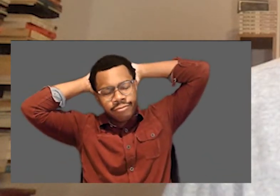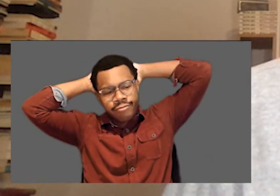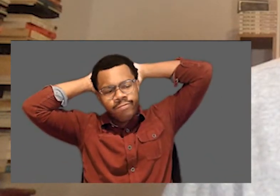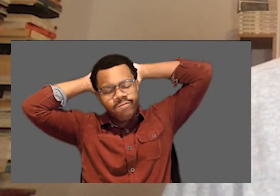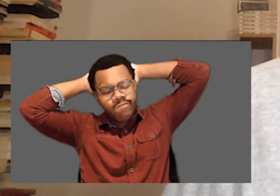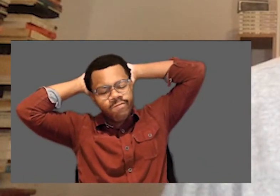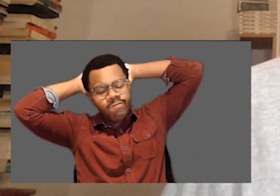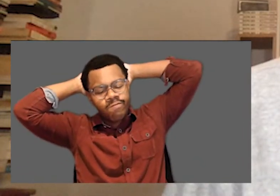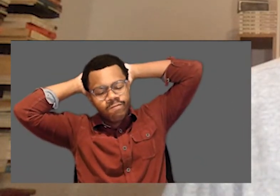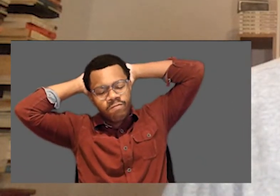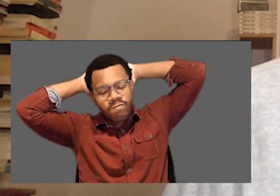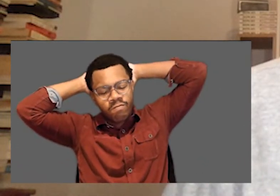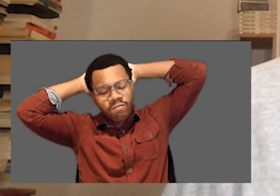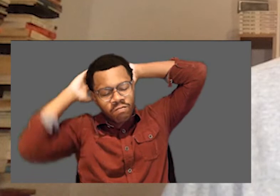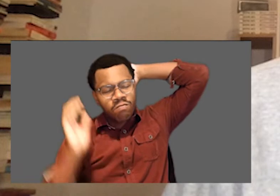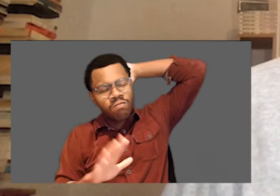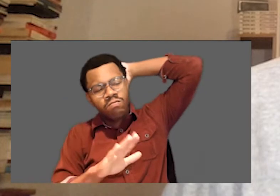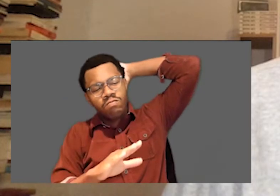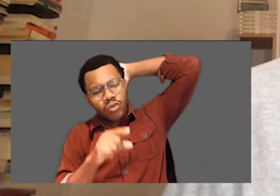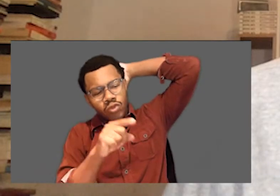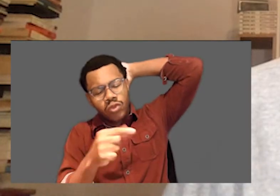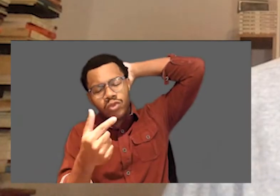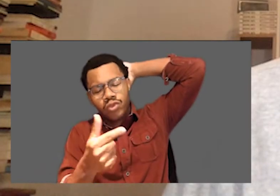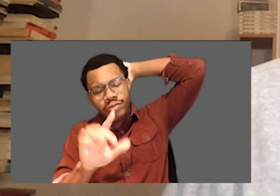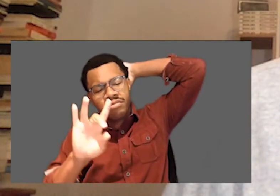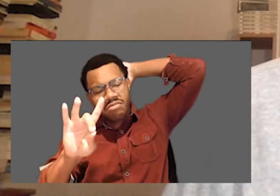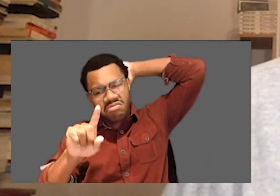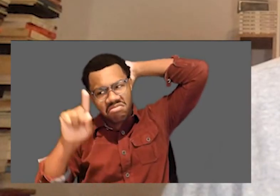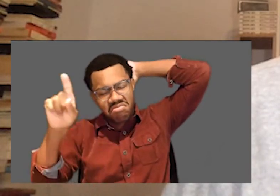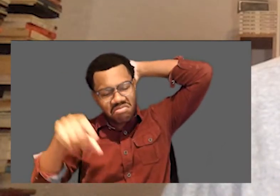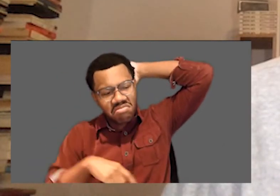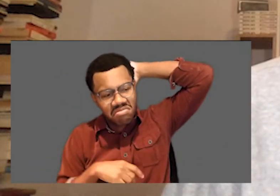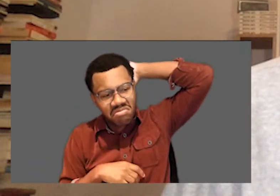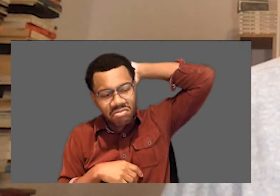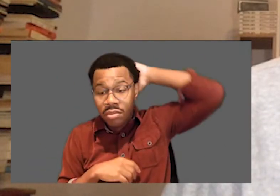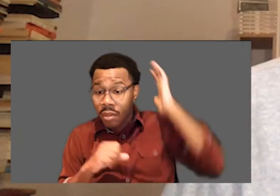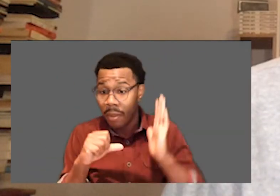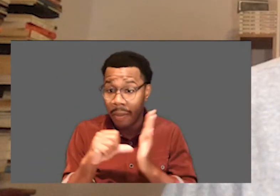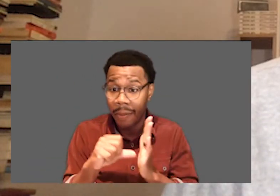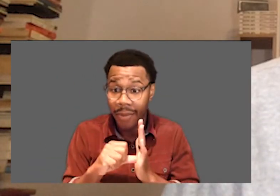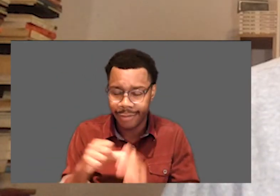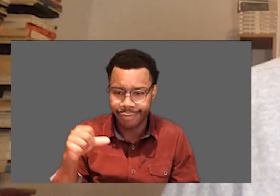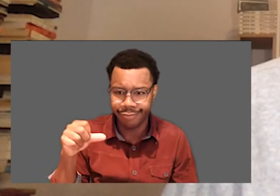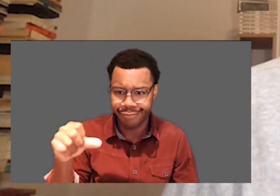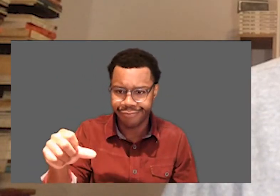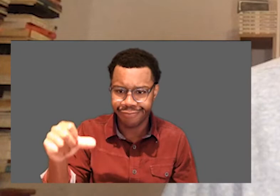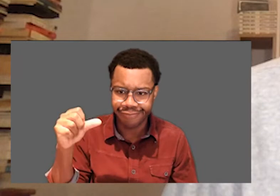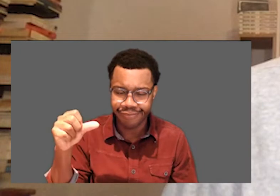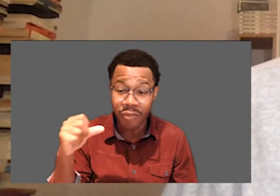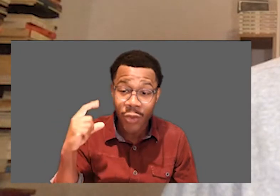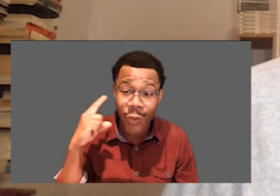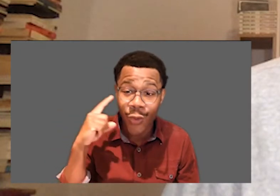room. All right, he told me. You're in G8. He pressed a button and I heard a door pop and